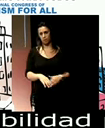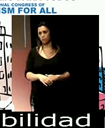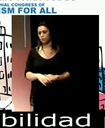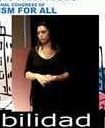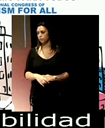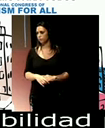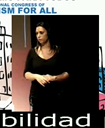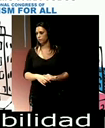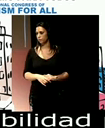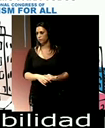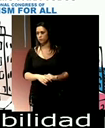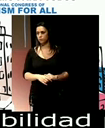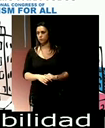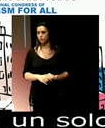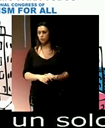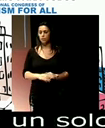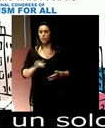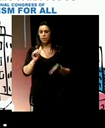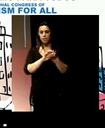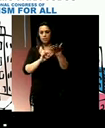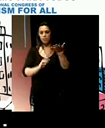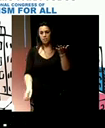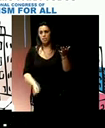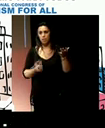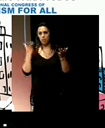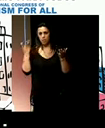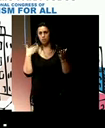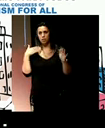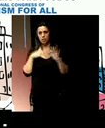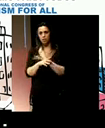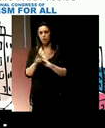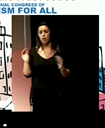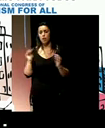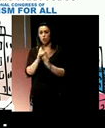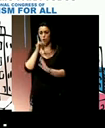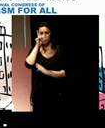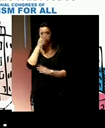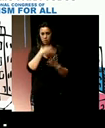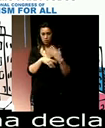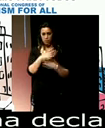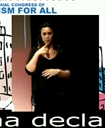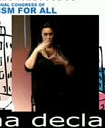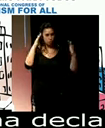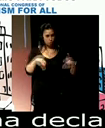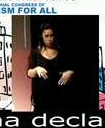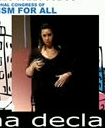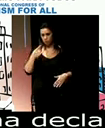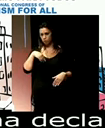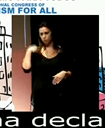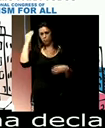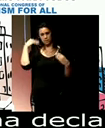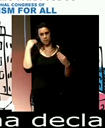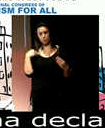to the single disability will be unable to exist. This is our idea, obviously.